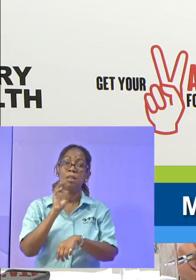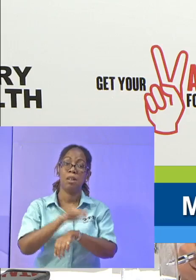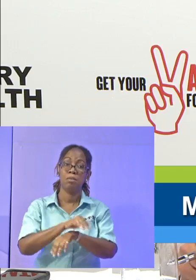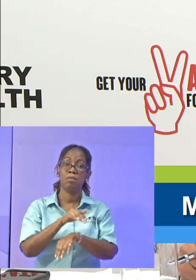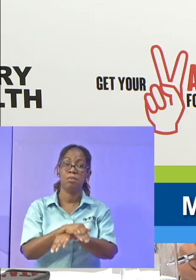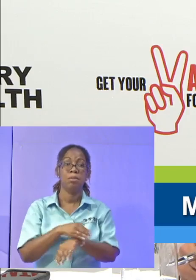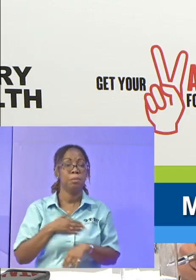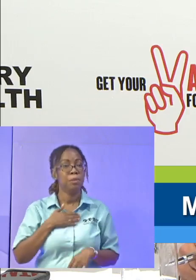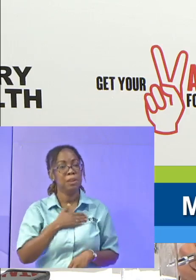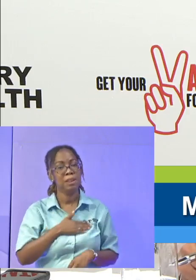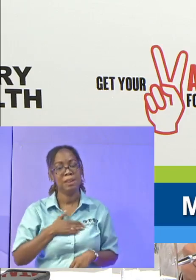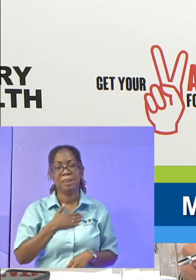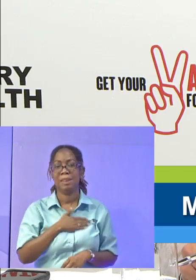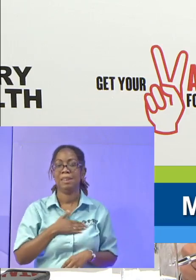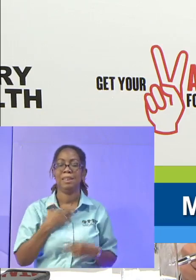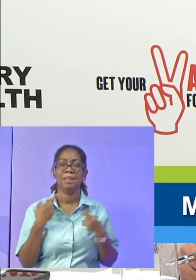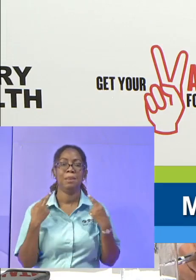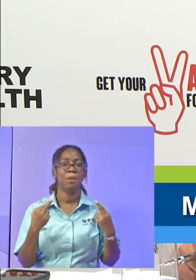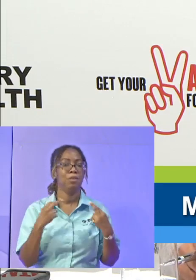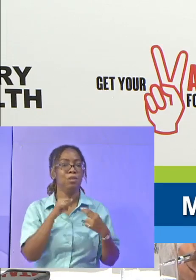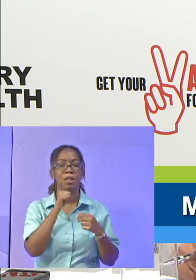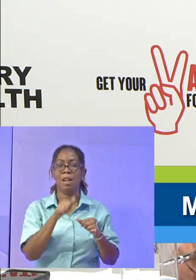no after beach line